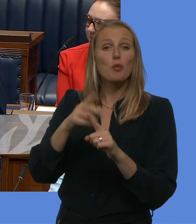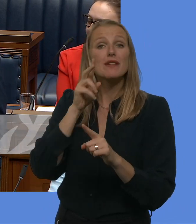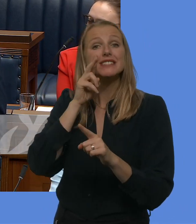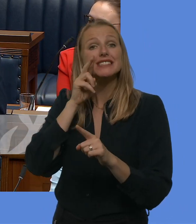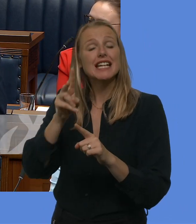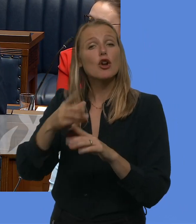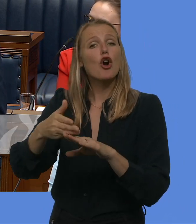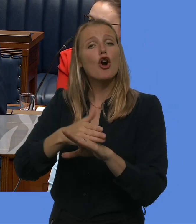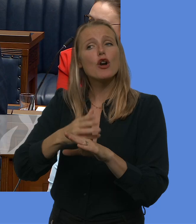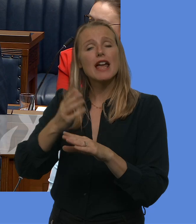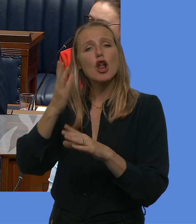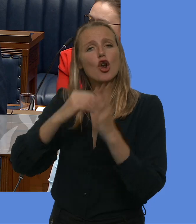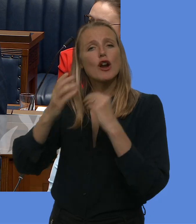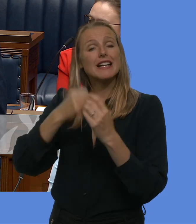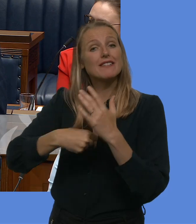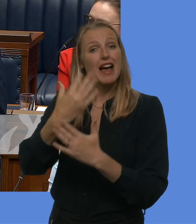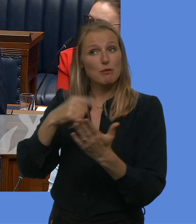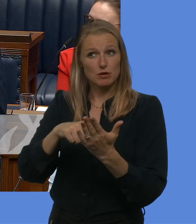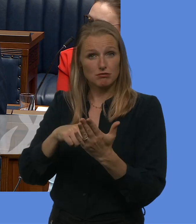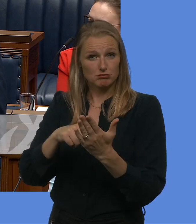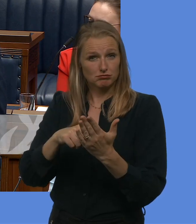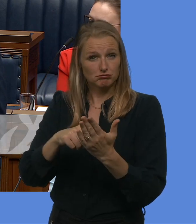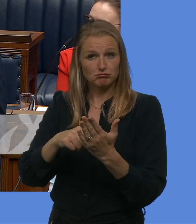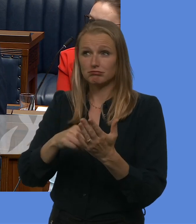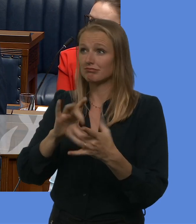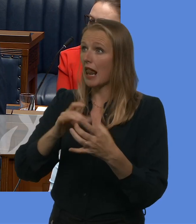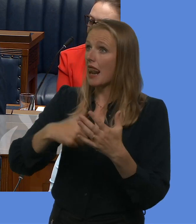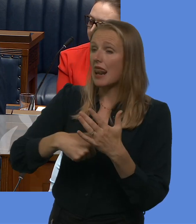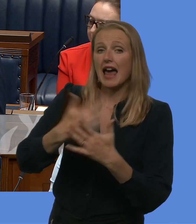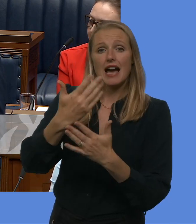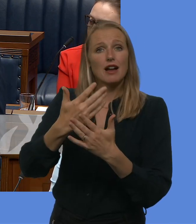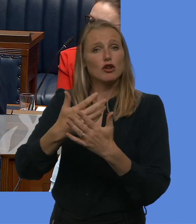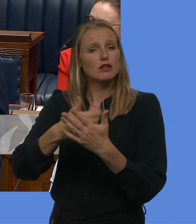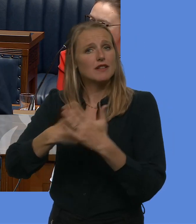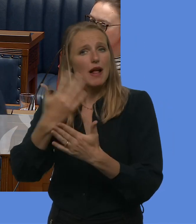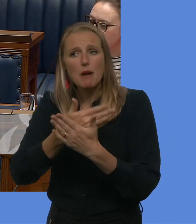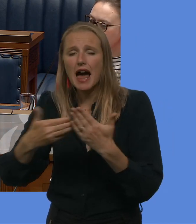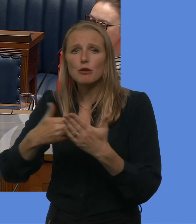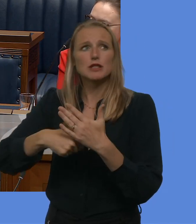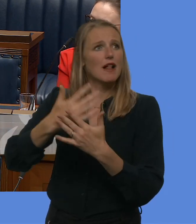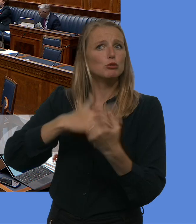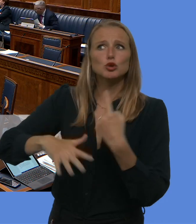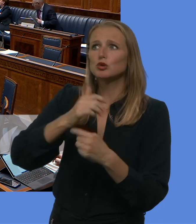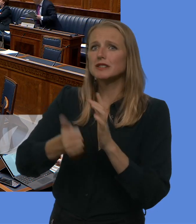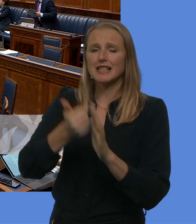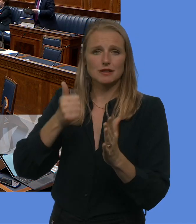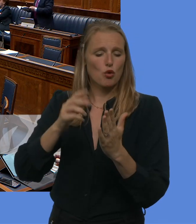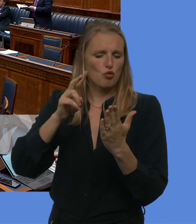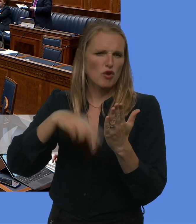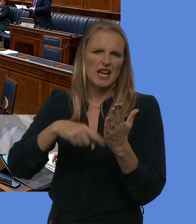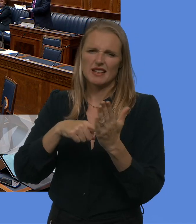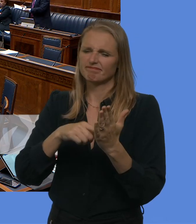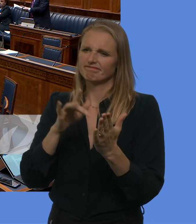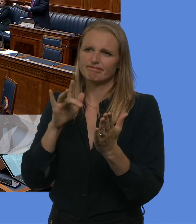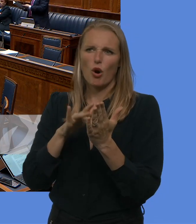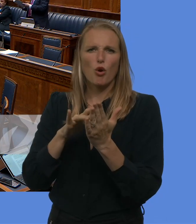children's early learning and development in terms of their language, communication and social skills. Mr Robinson.